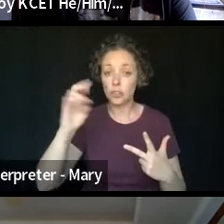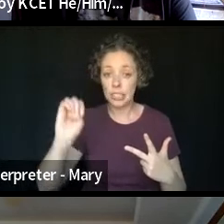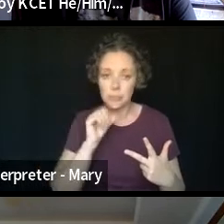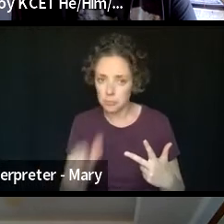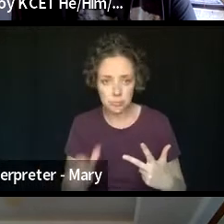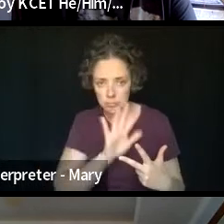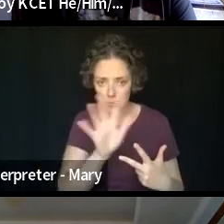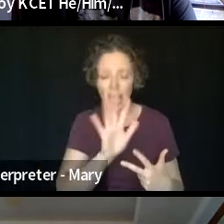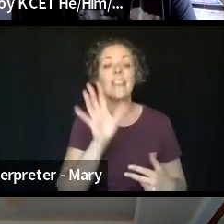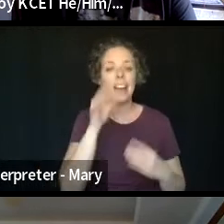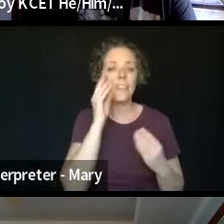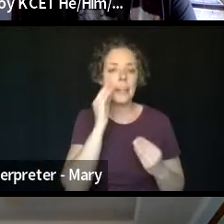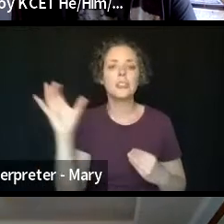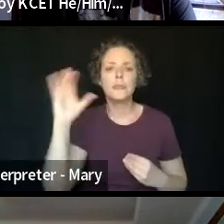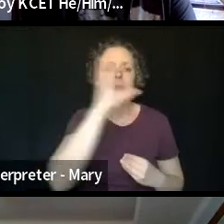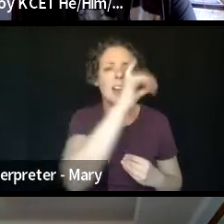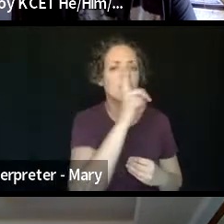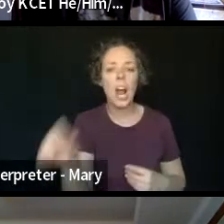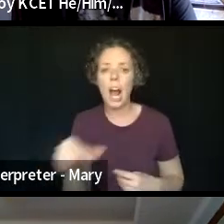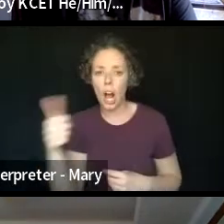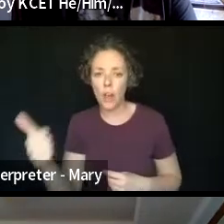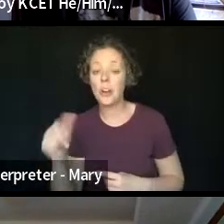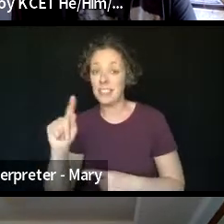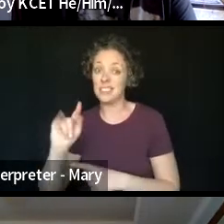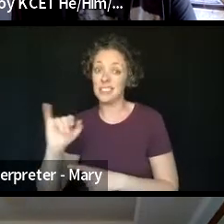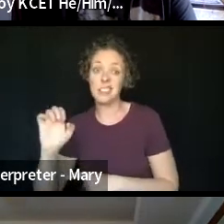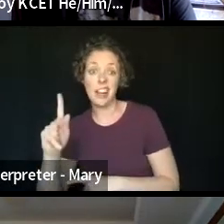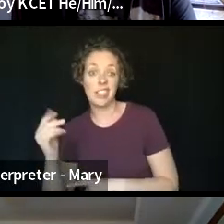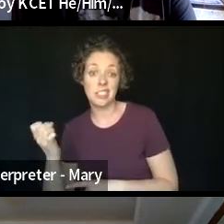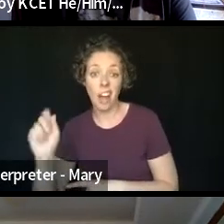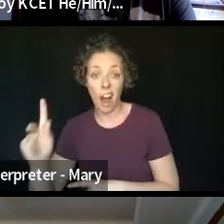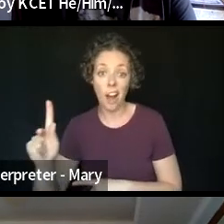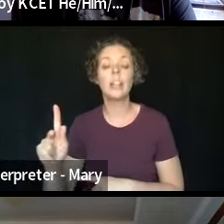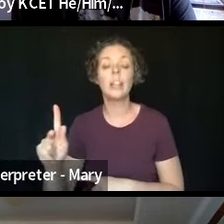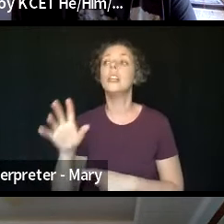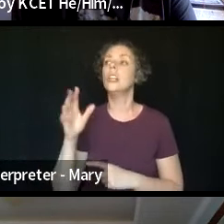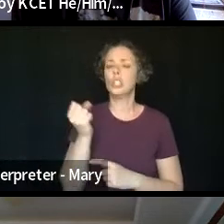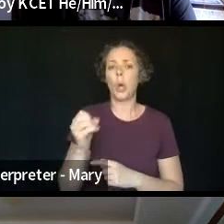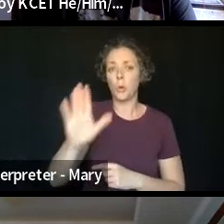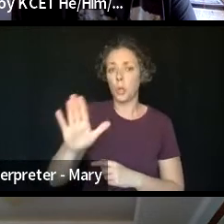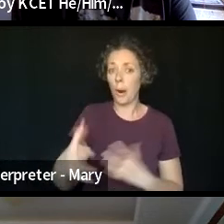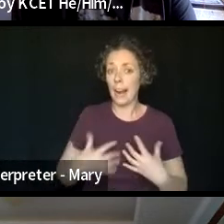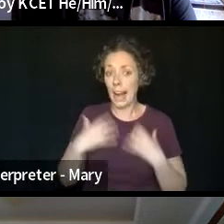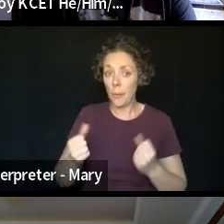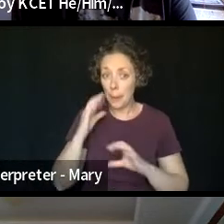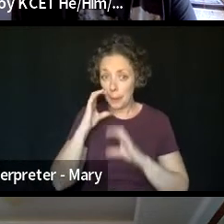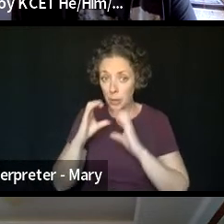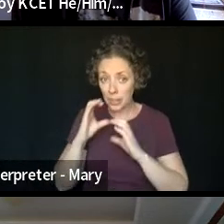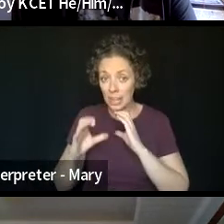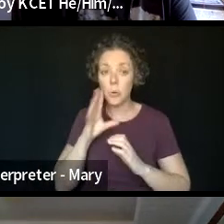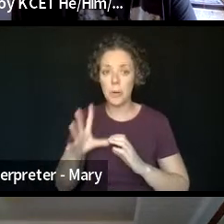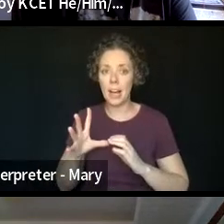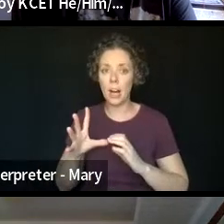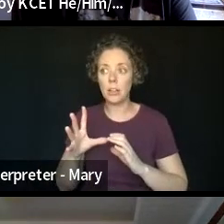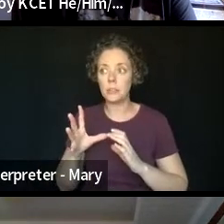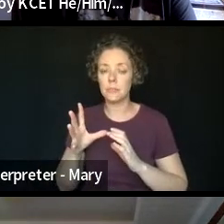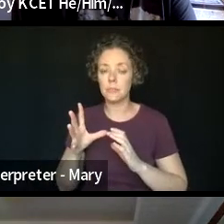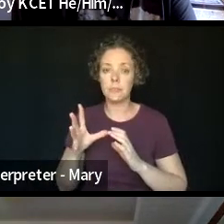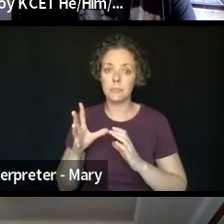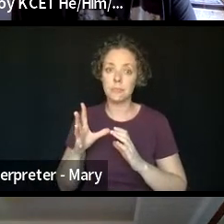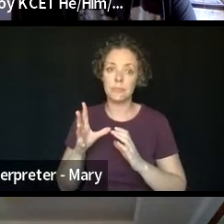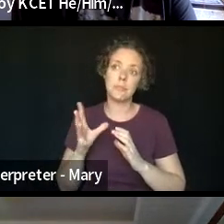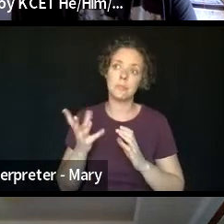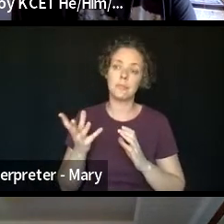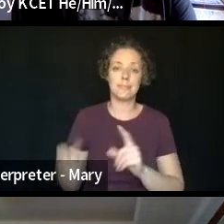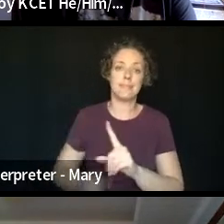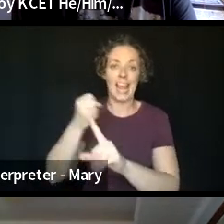through other ways. And other ways, that's where your health communications is actually coming from and consumed by the community itself.